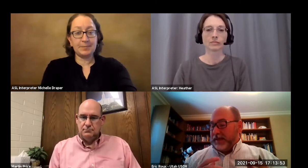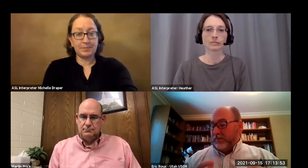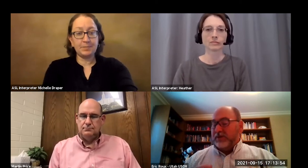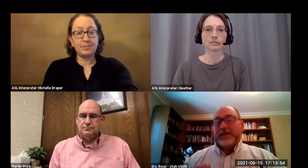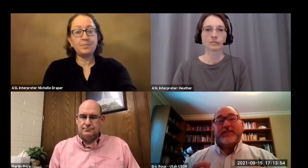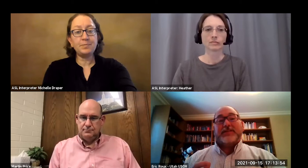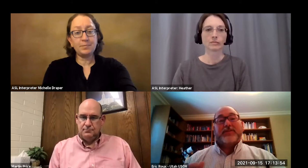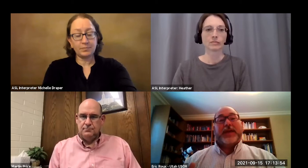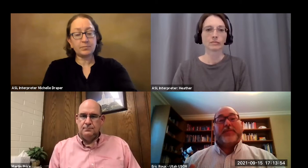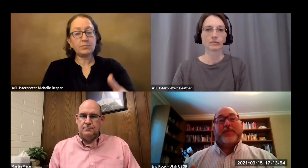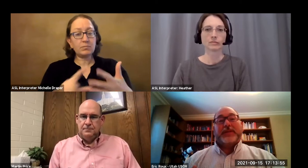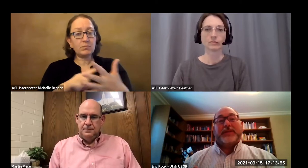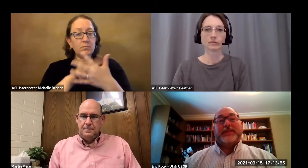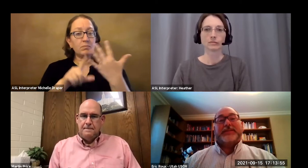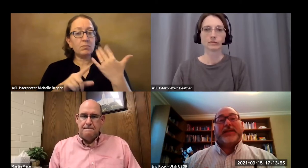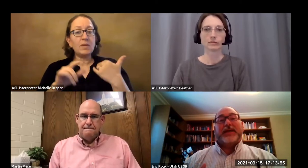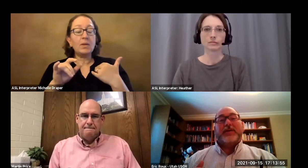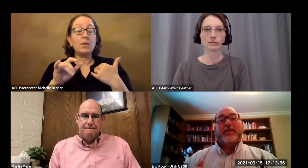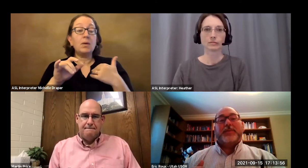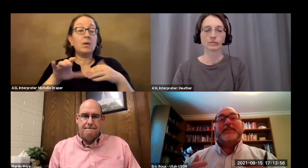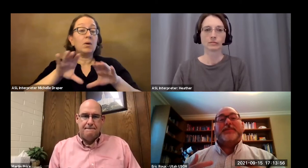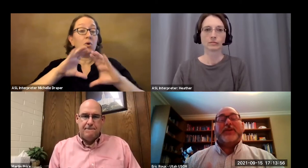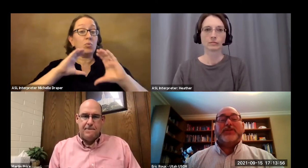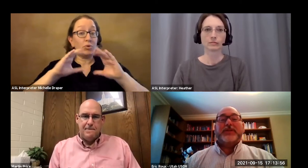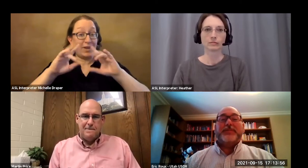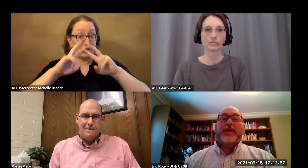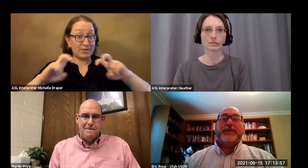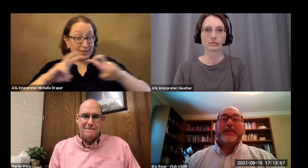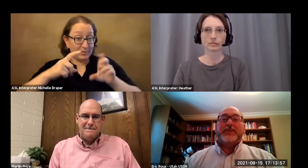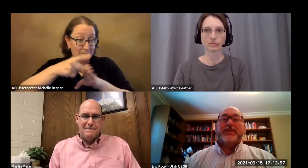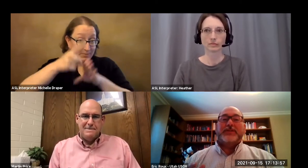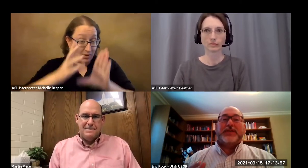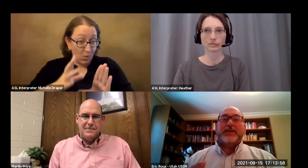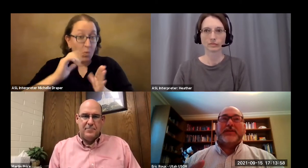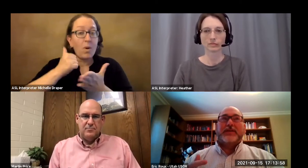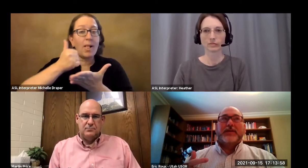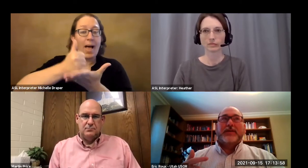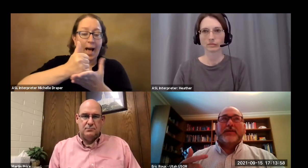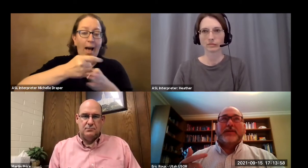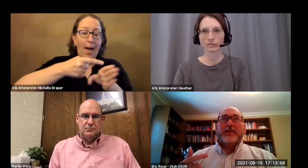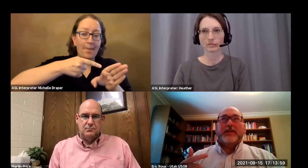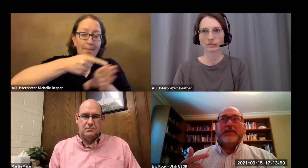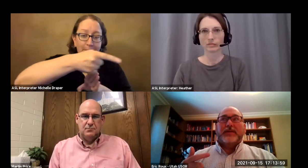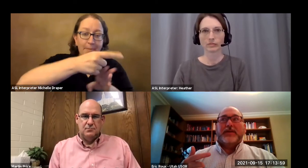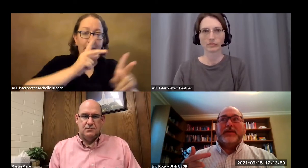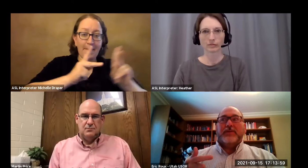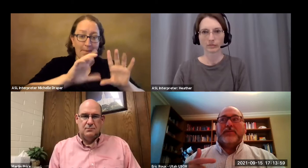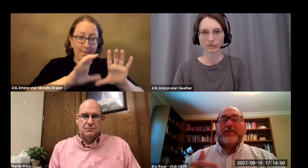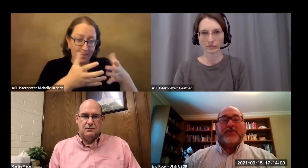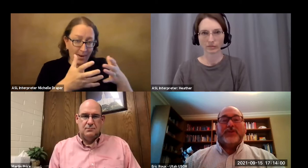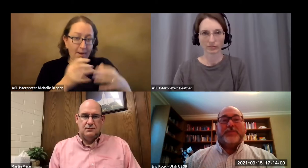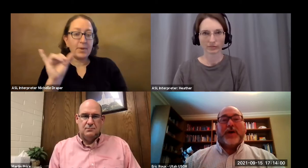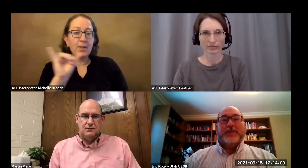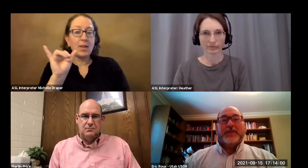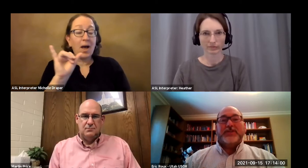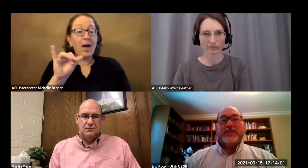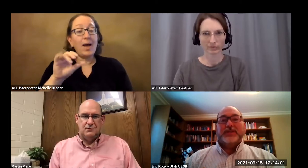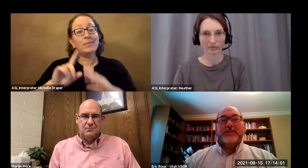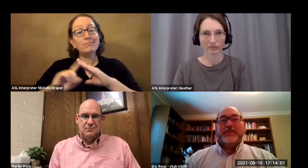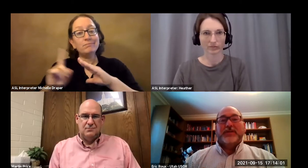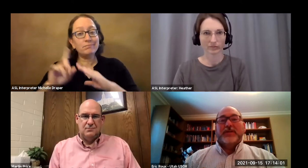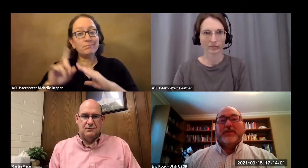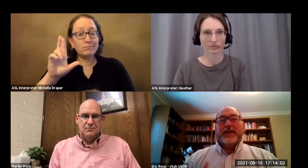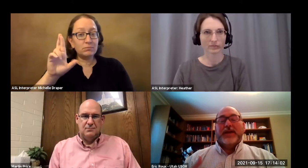So that will give us new capabilities to help, especially populations like the refugee